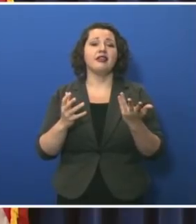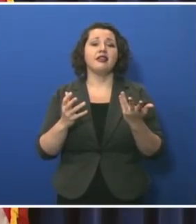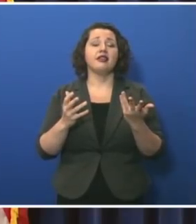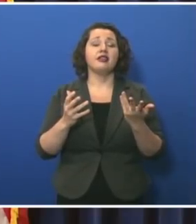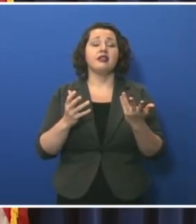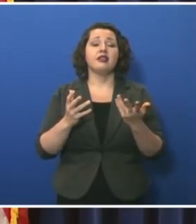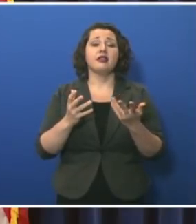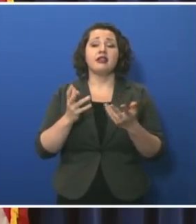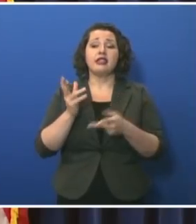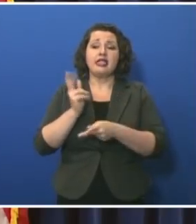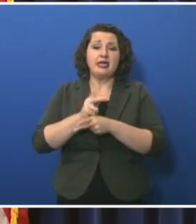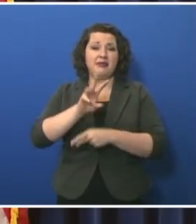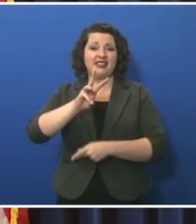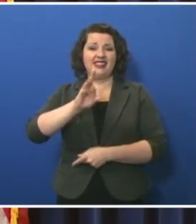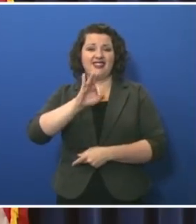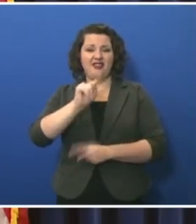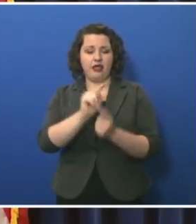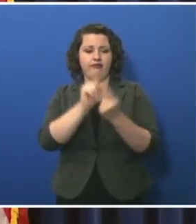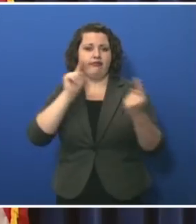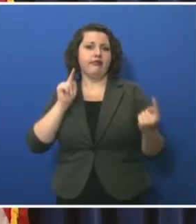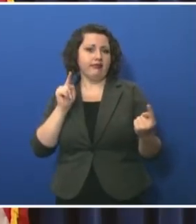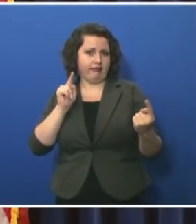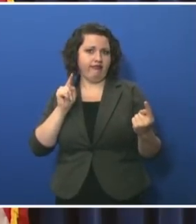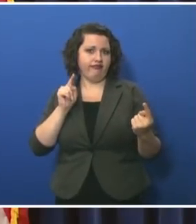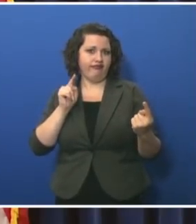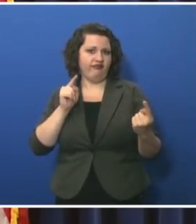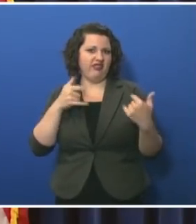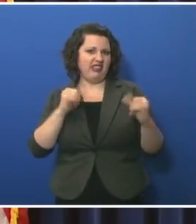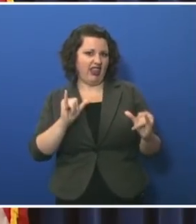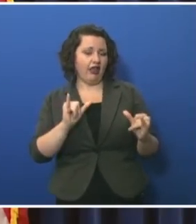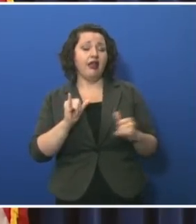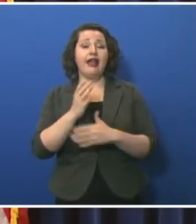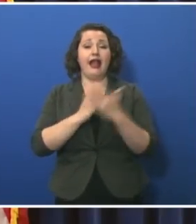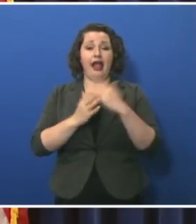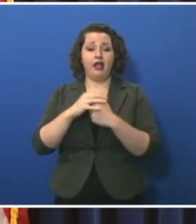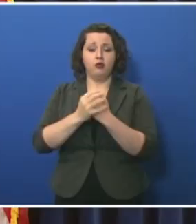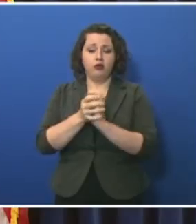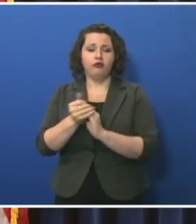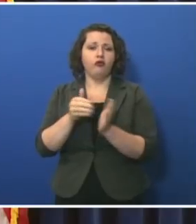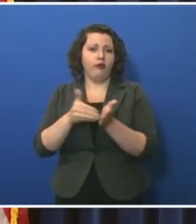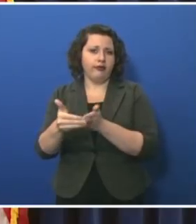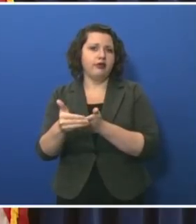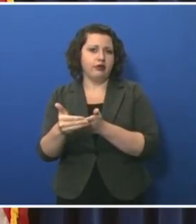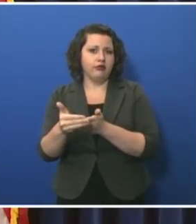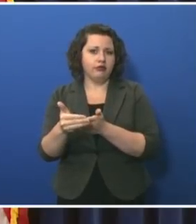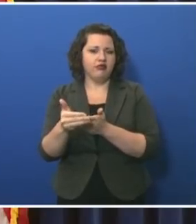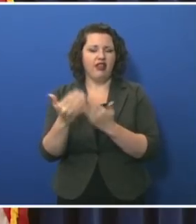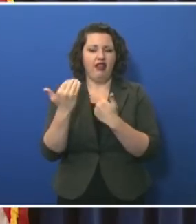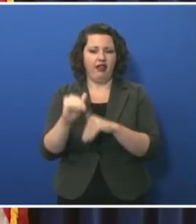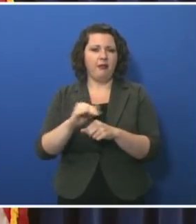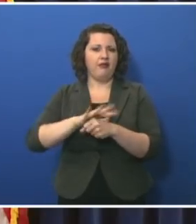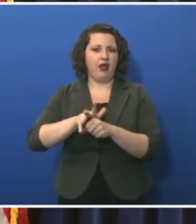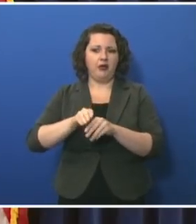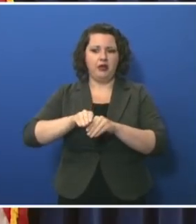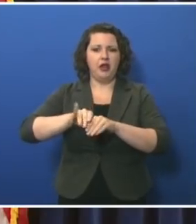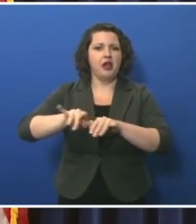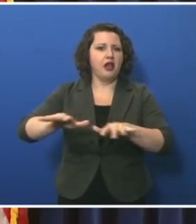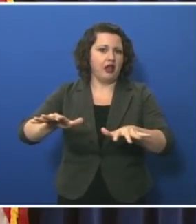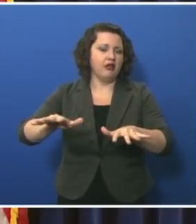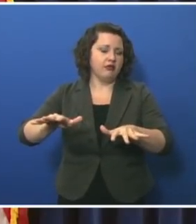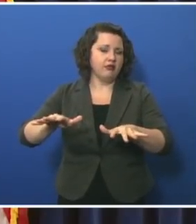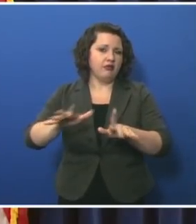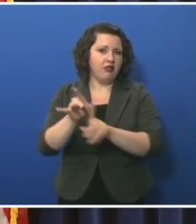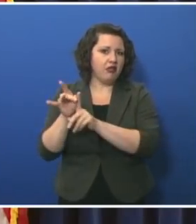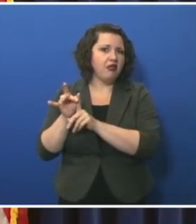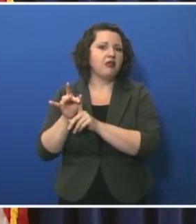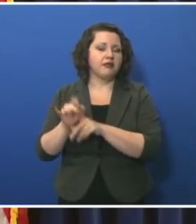to maintain at least a 6-foot distance from others and washing your hands frequently to help further limit the virus's ability to move